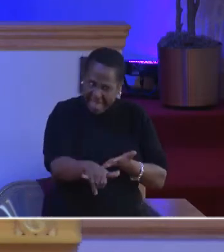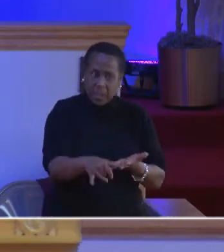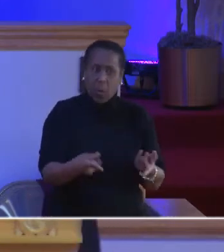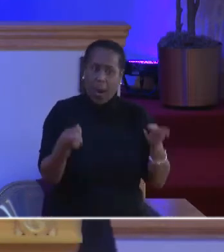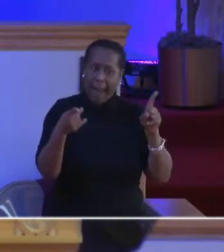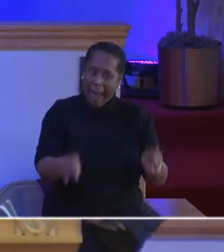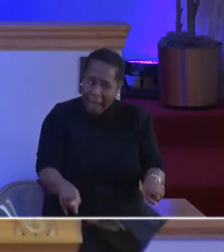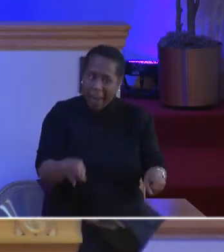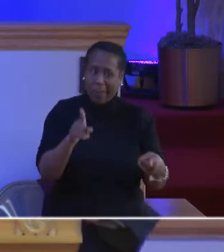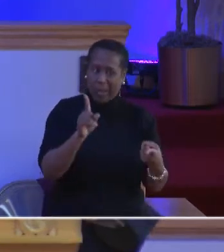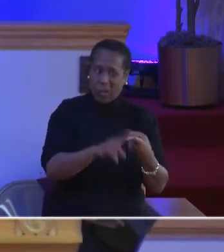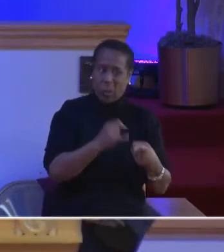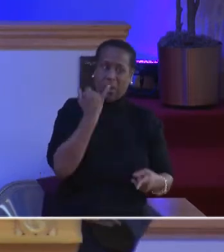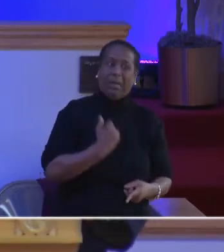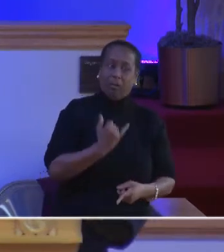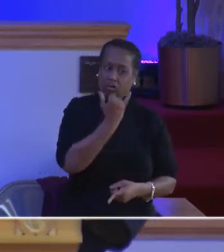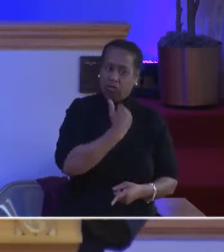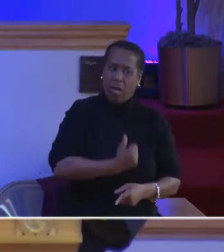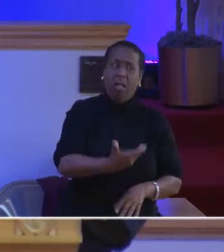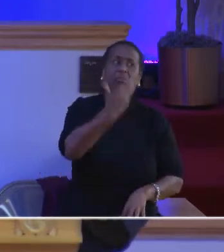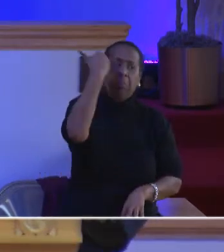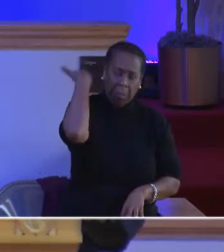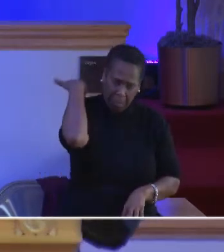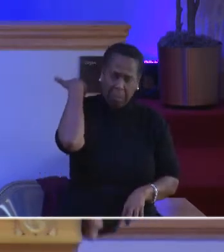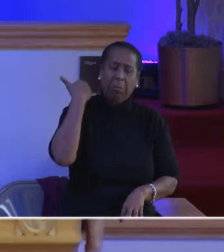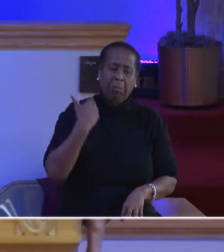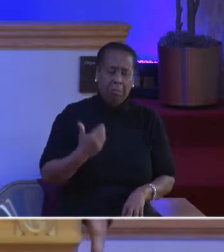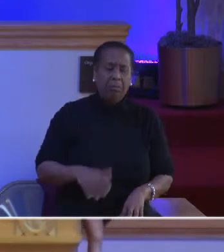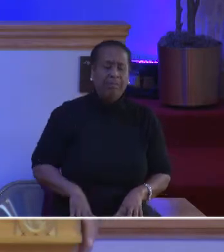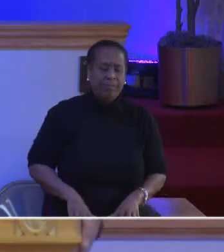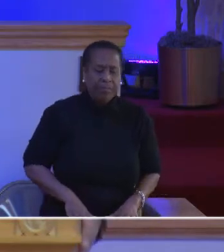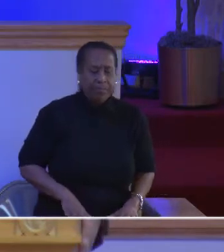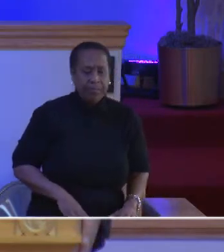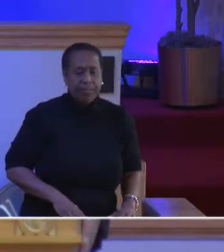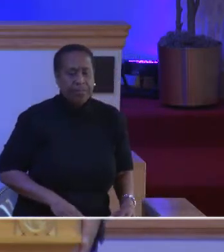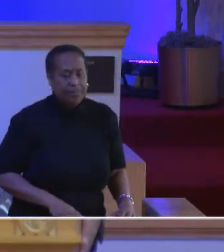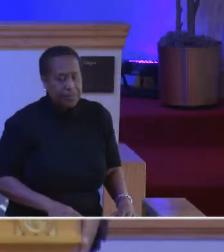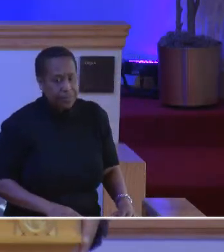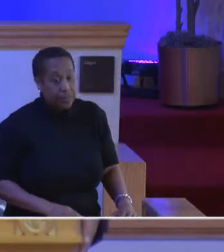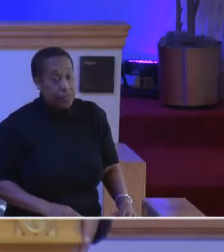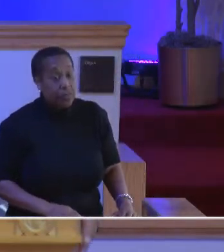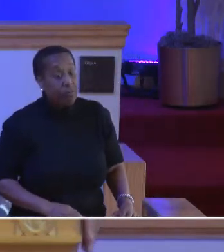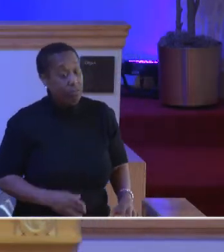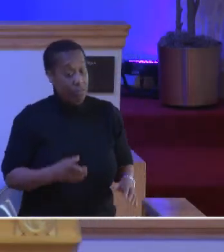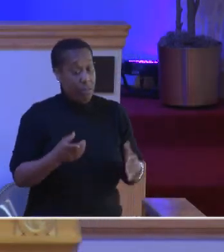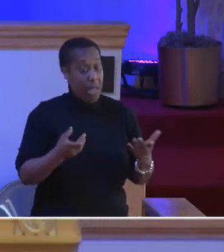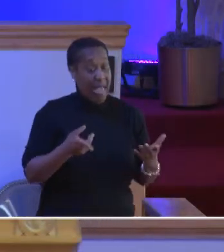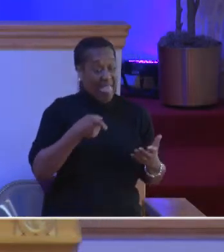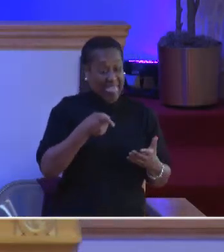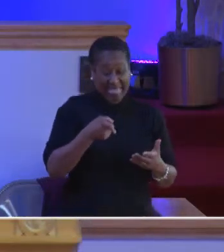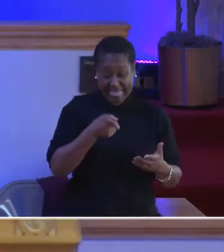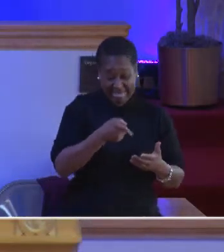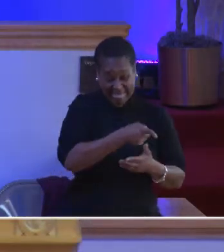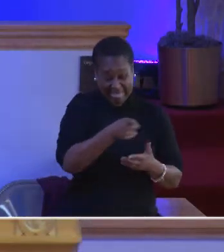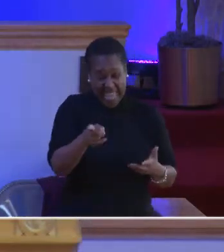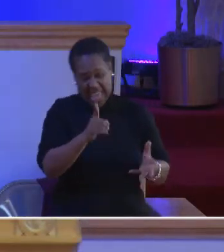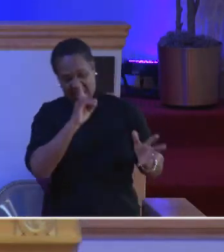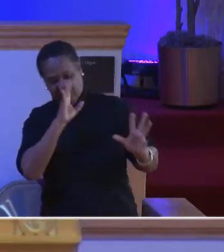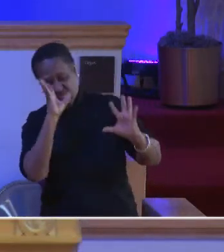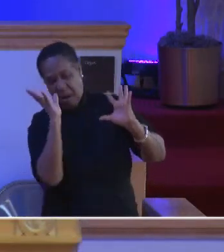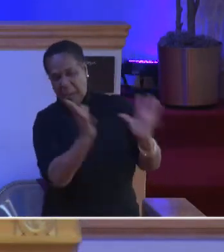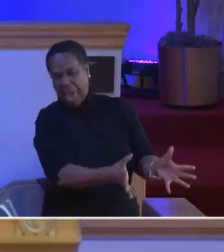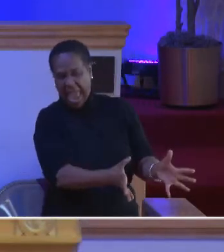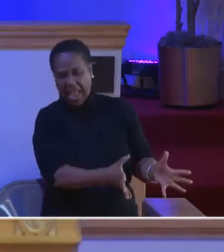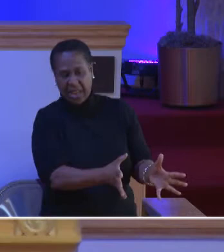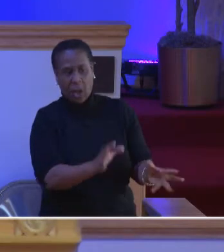where Israel finds themselves at the time of the text. They have abandoned the work